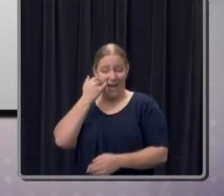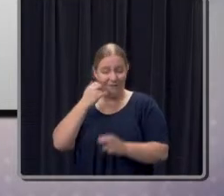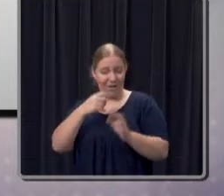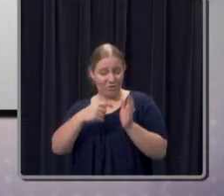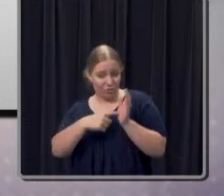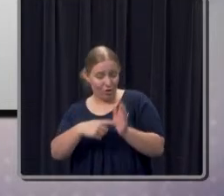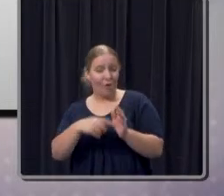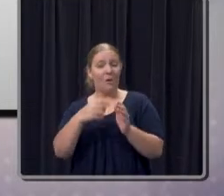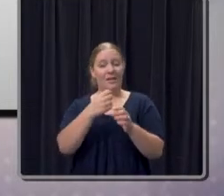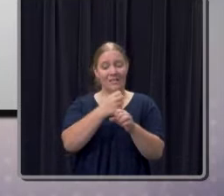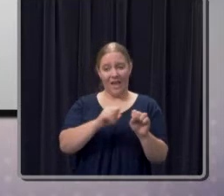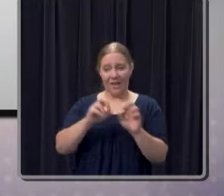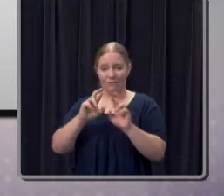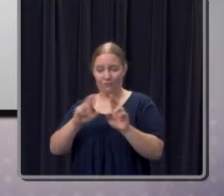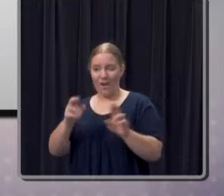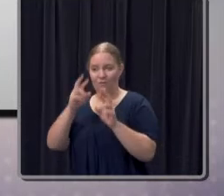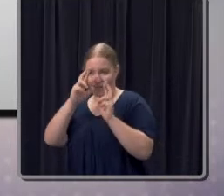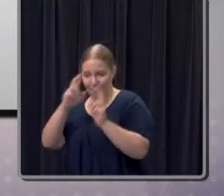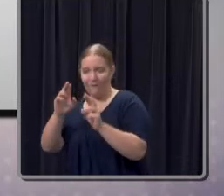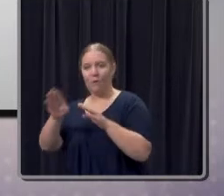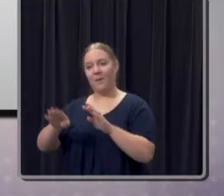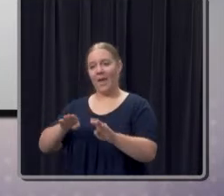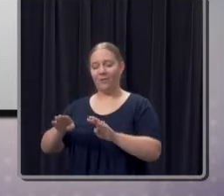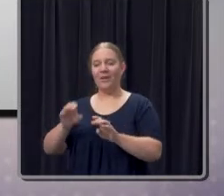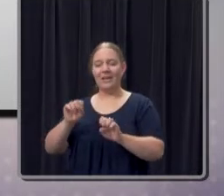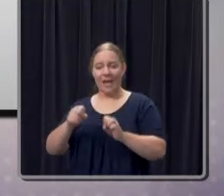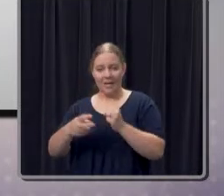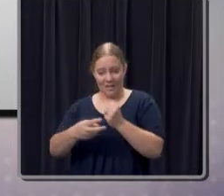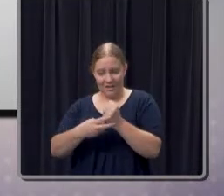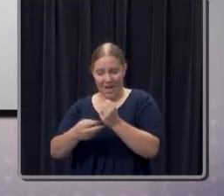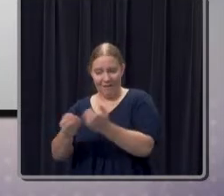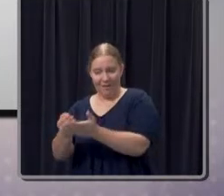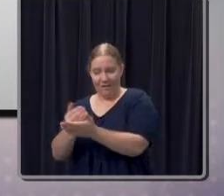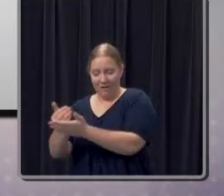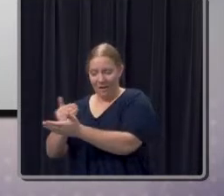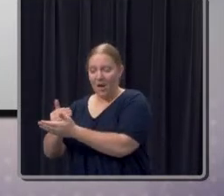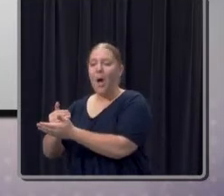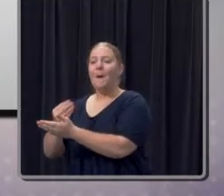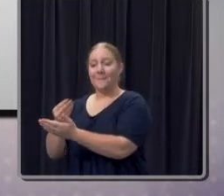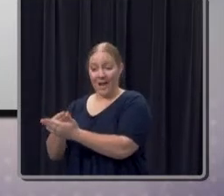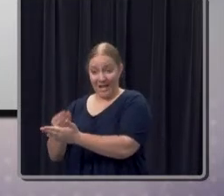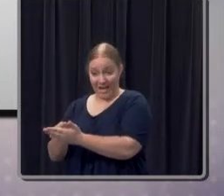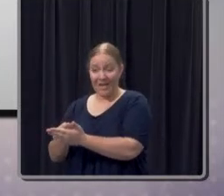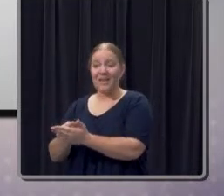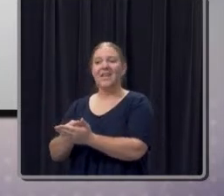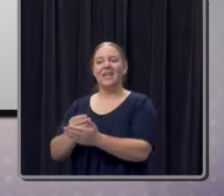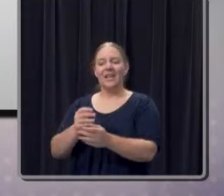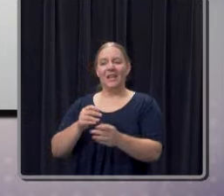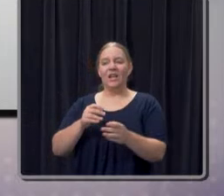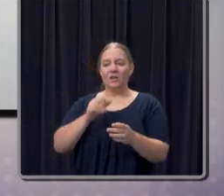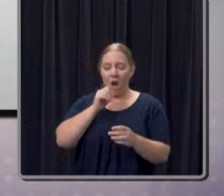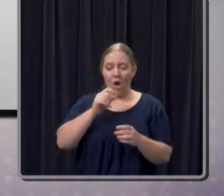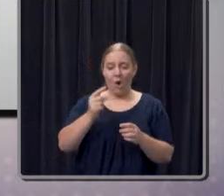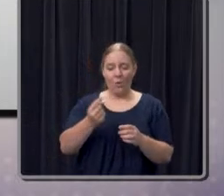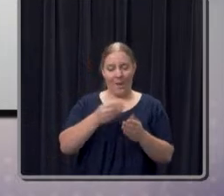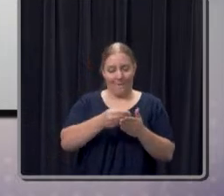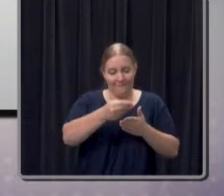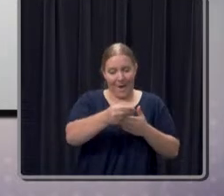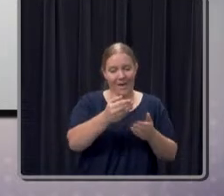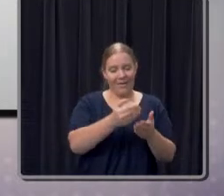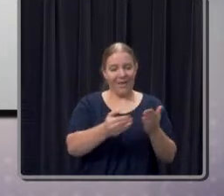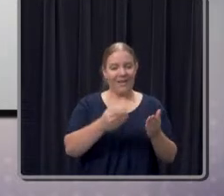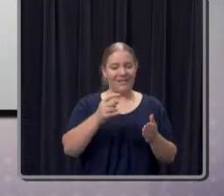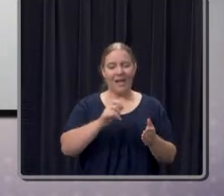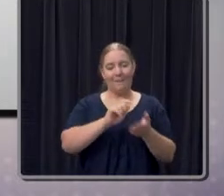safe, and respectful behaviors, and they can save up those Coyote Cash to not only get just stuff like pencils